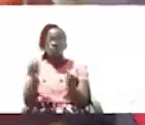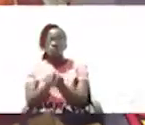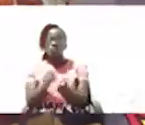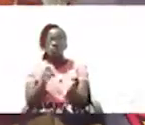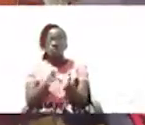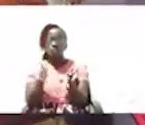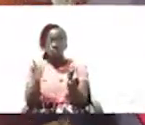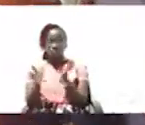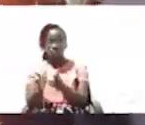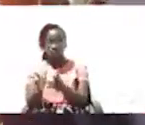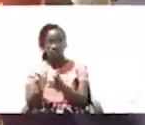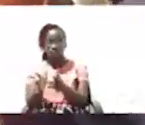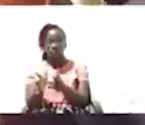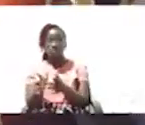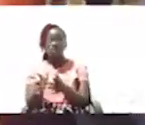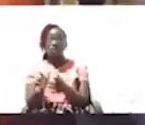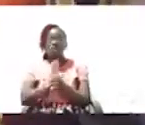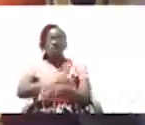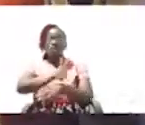Eti erade buame.